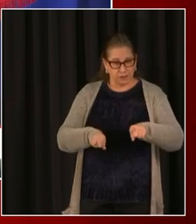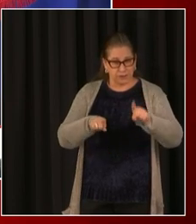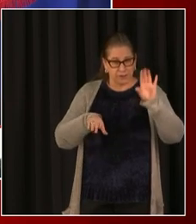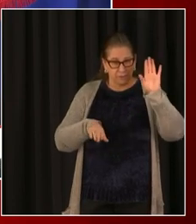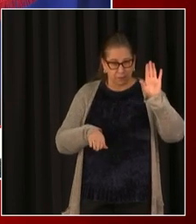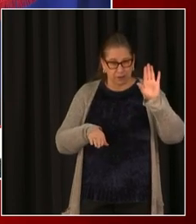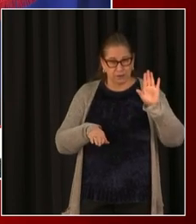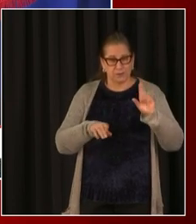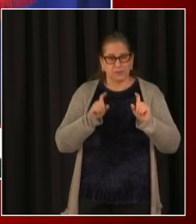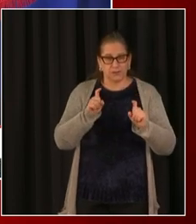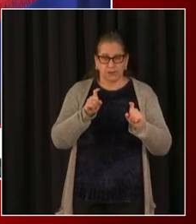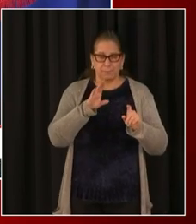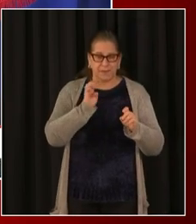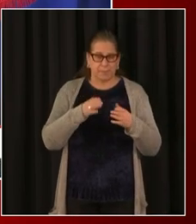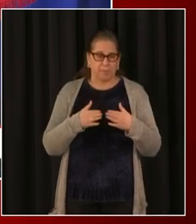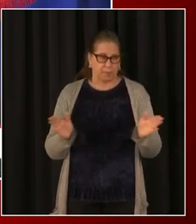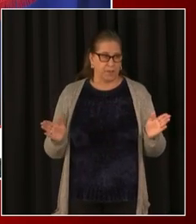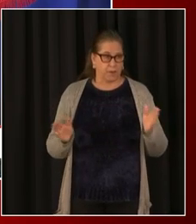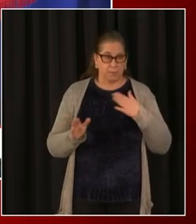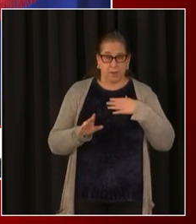public.